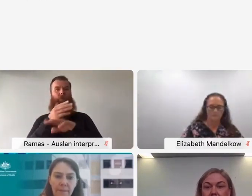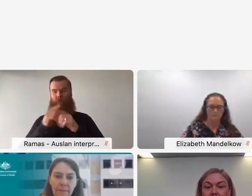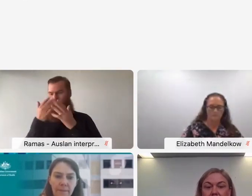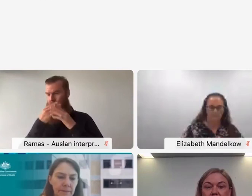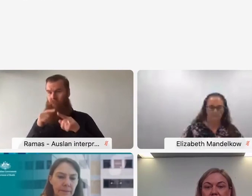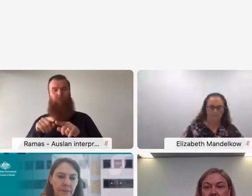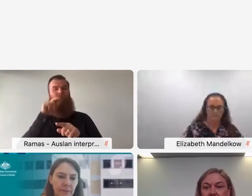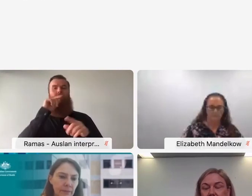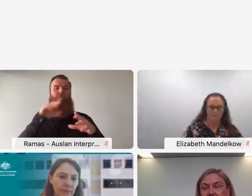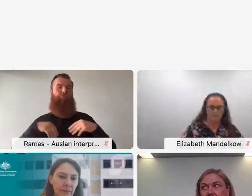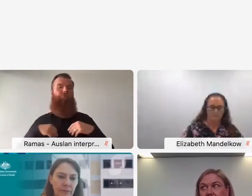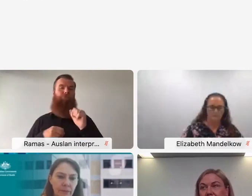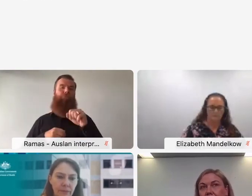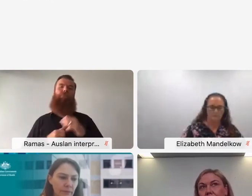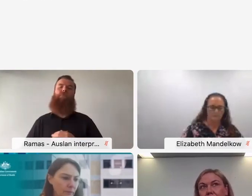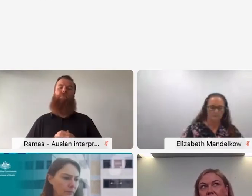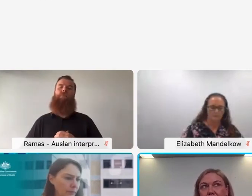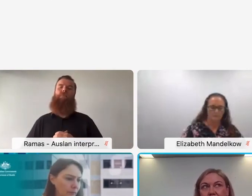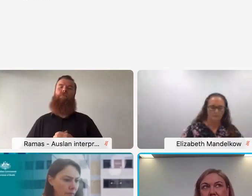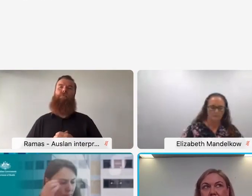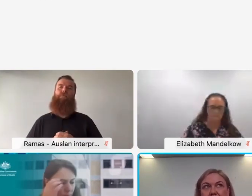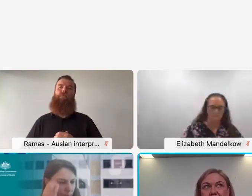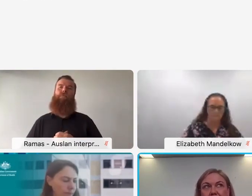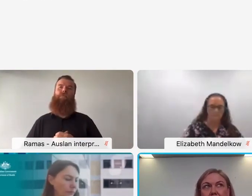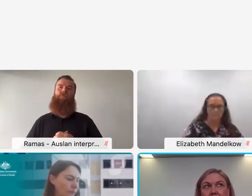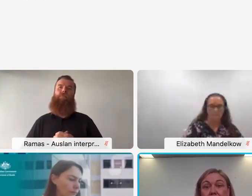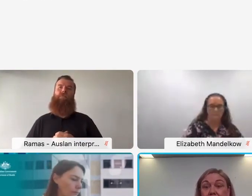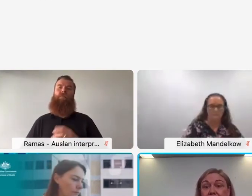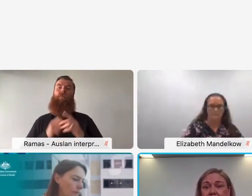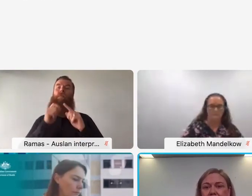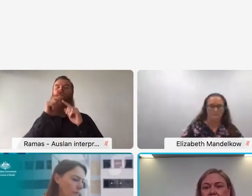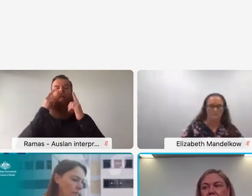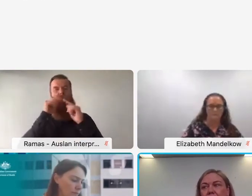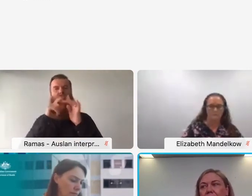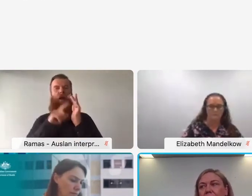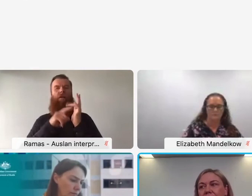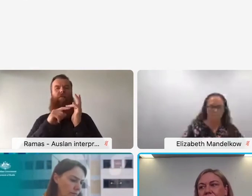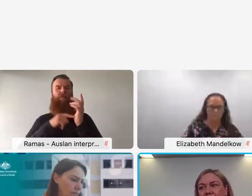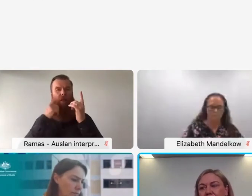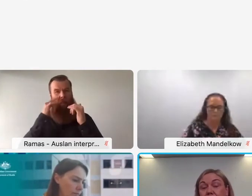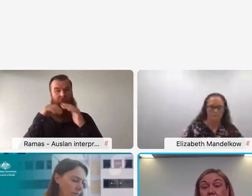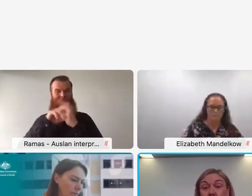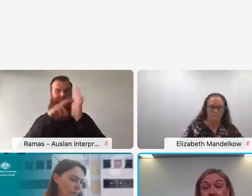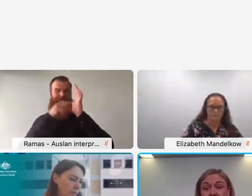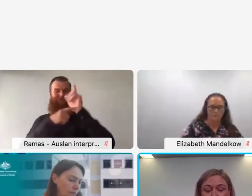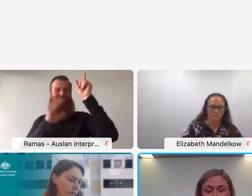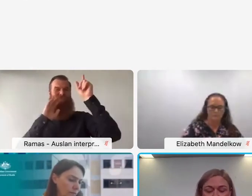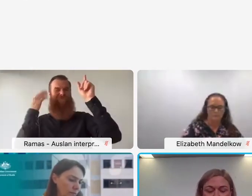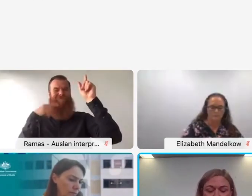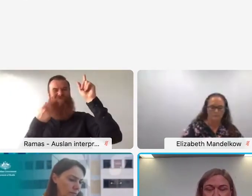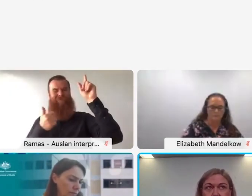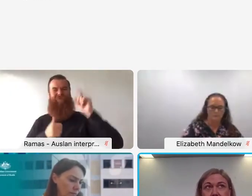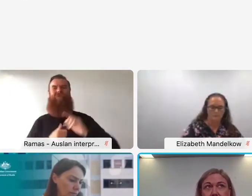And the pilot that we've been running in partnership in NT, the first 4